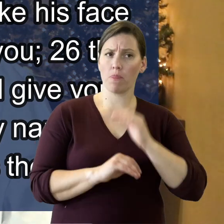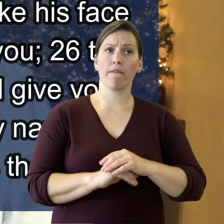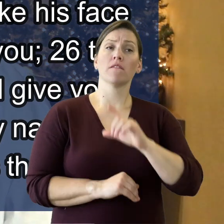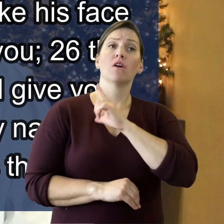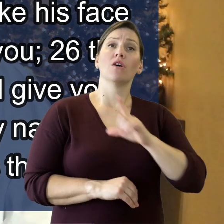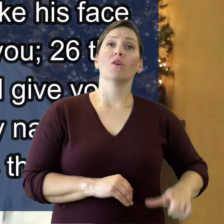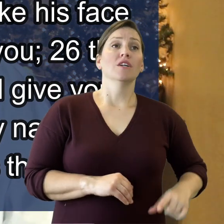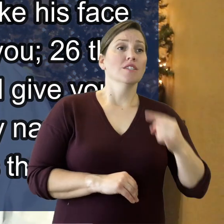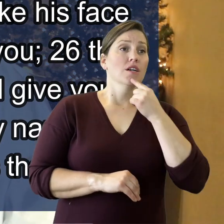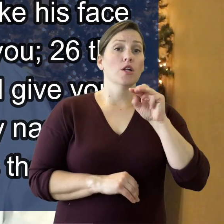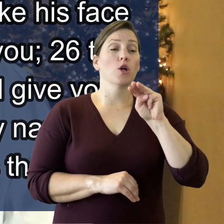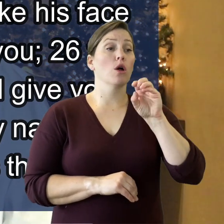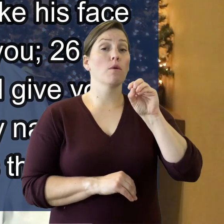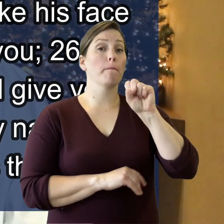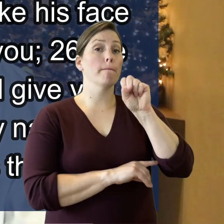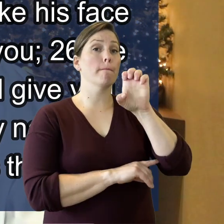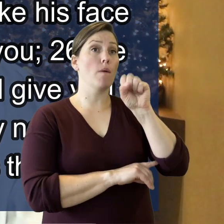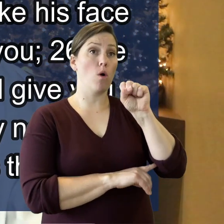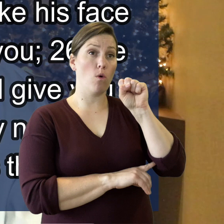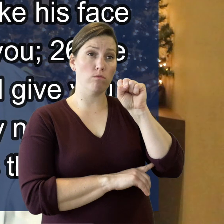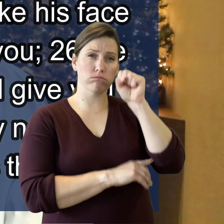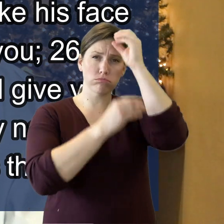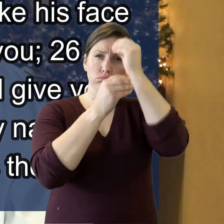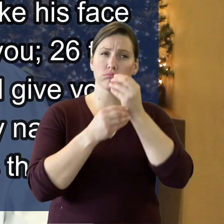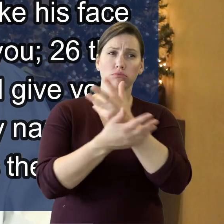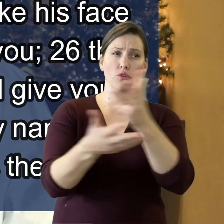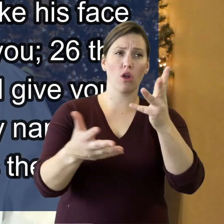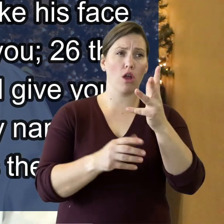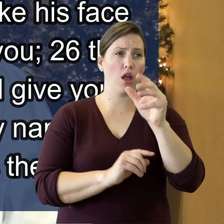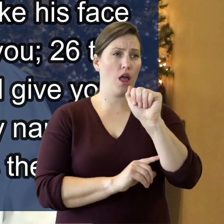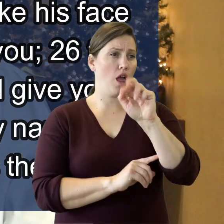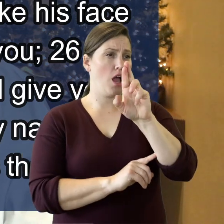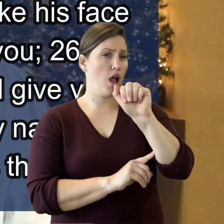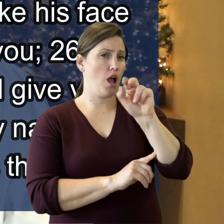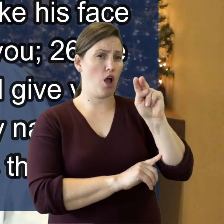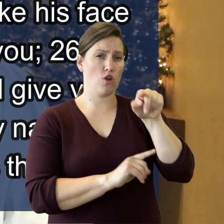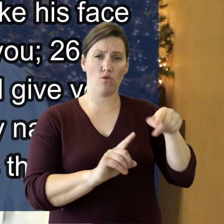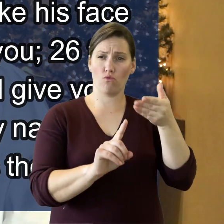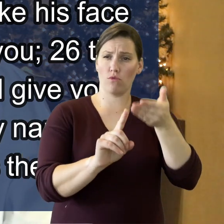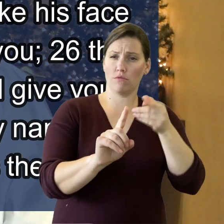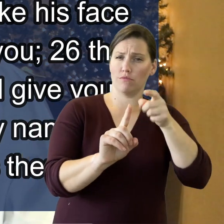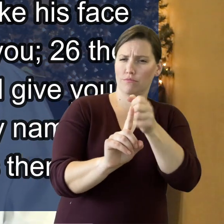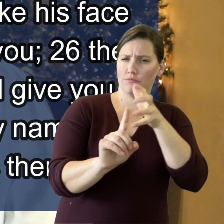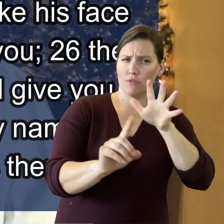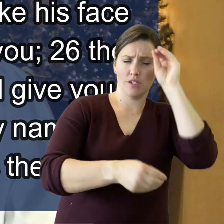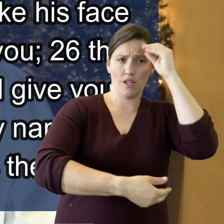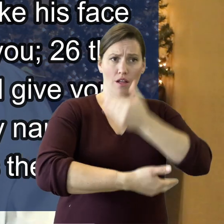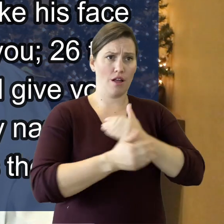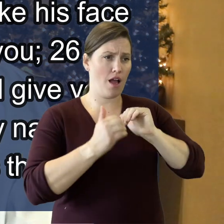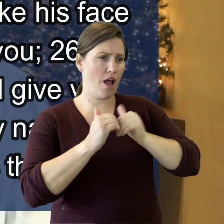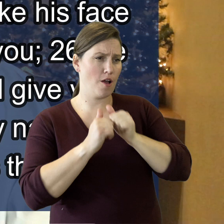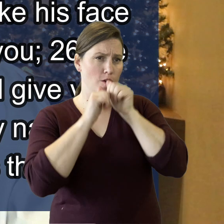The Lord said to Moses, tell Aaron and his sons, this is how you are to bless